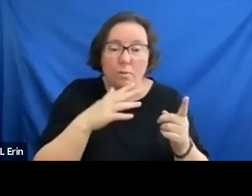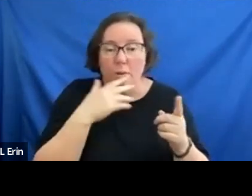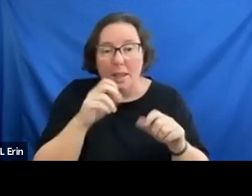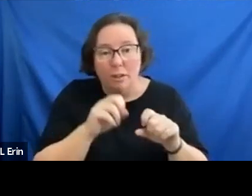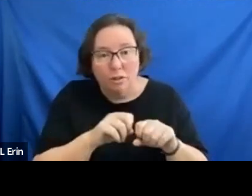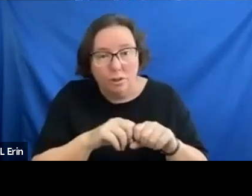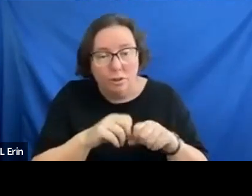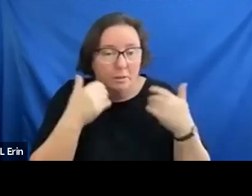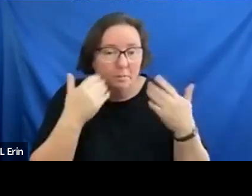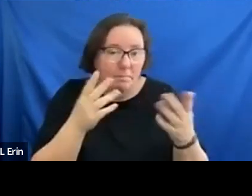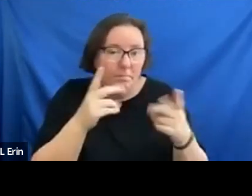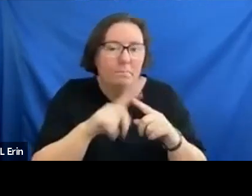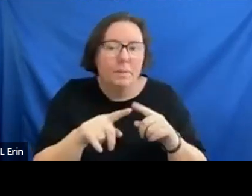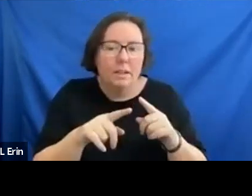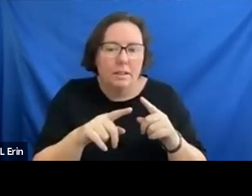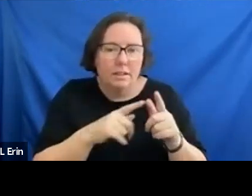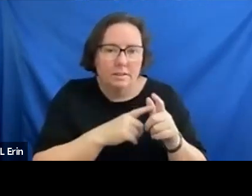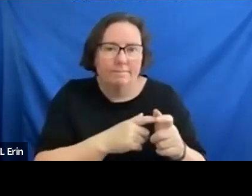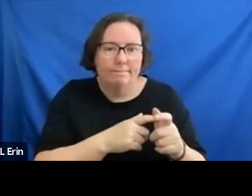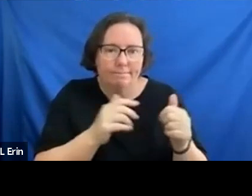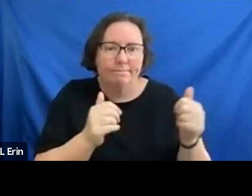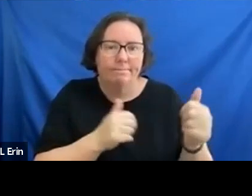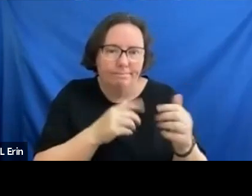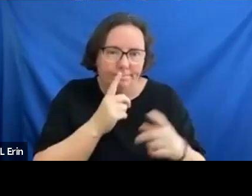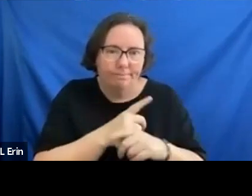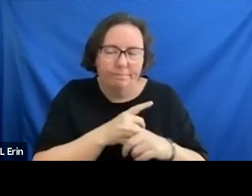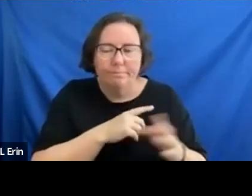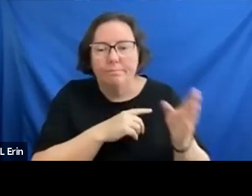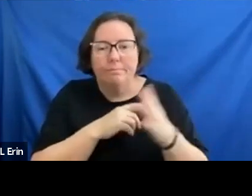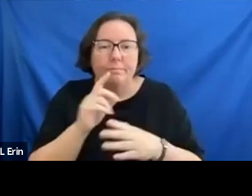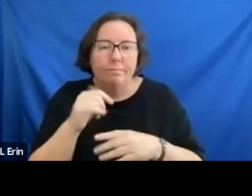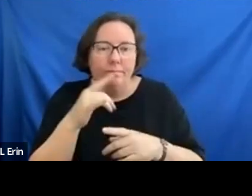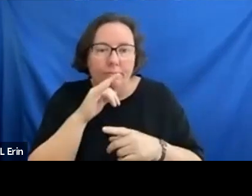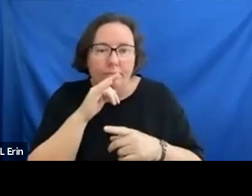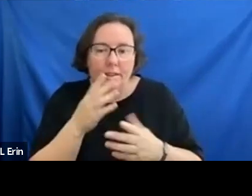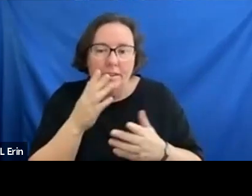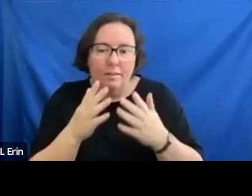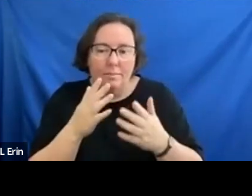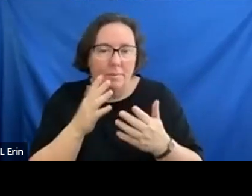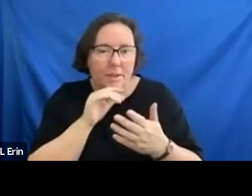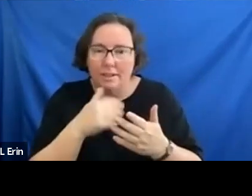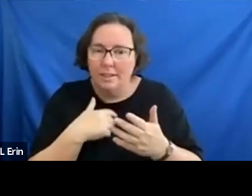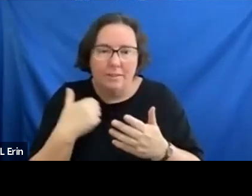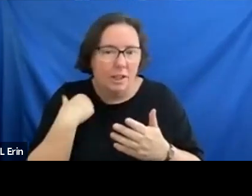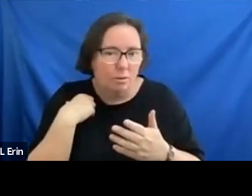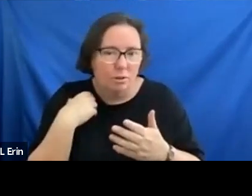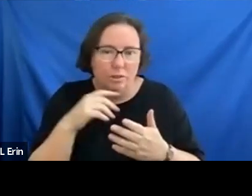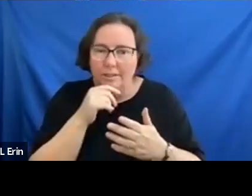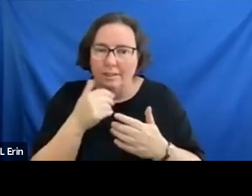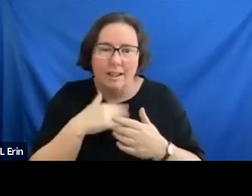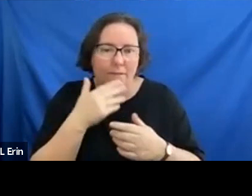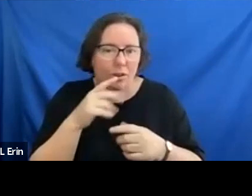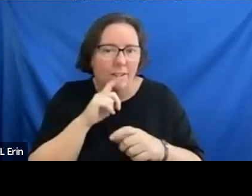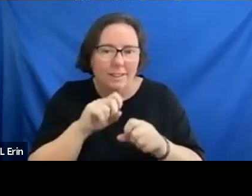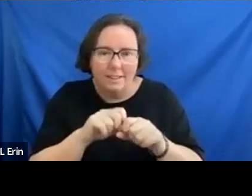shoes, but definitely he's a hardworking kid. And other kids, he probably doesn't have a coach, doesn't have a good shoes,